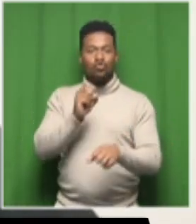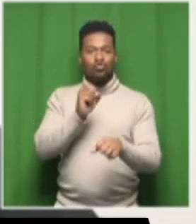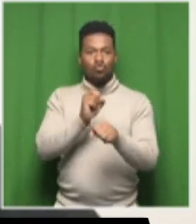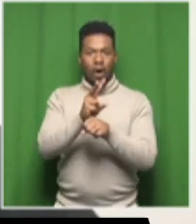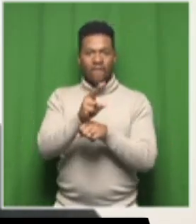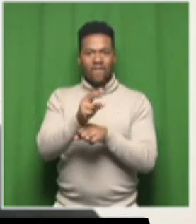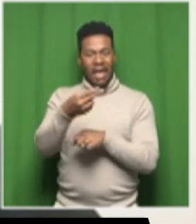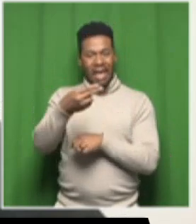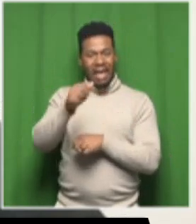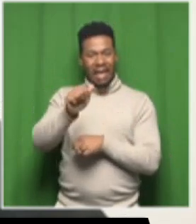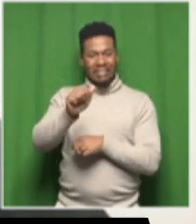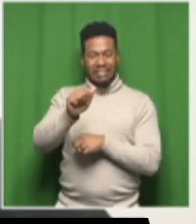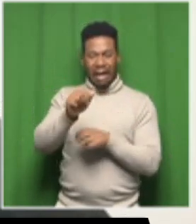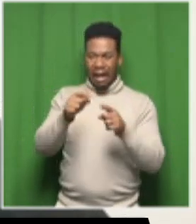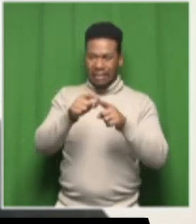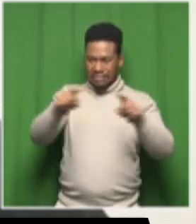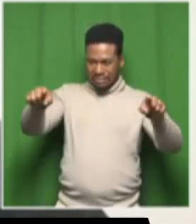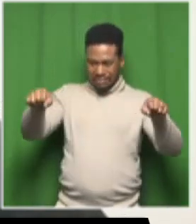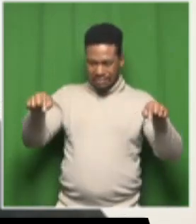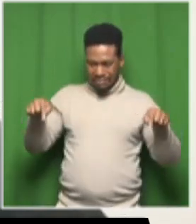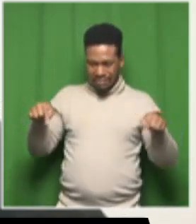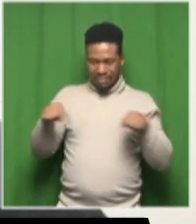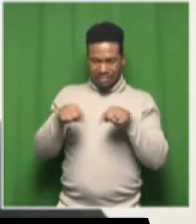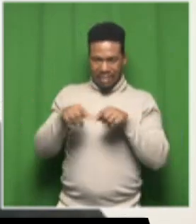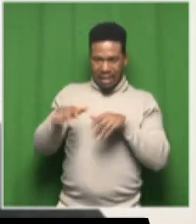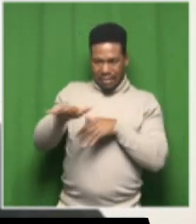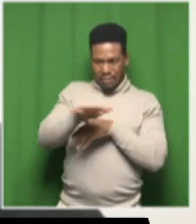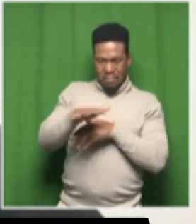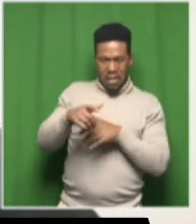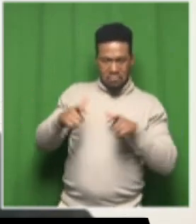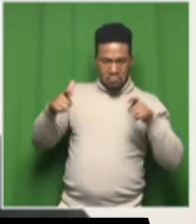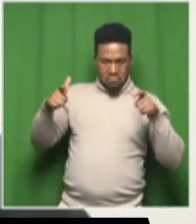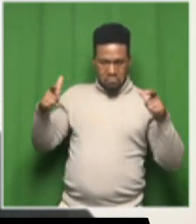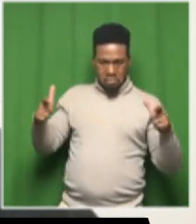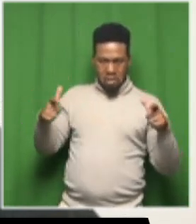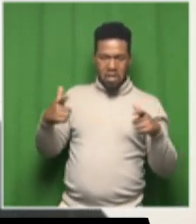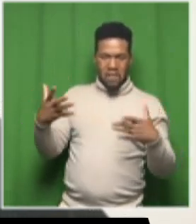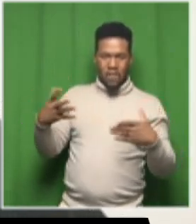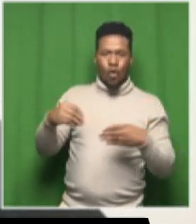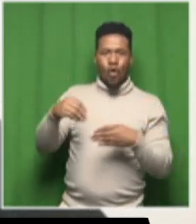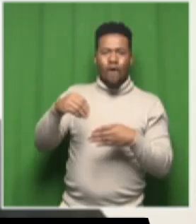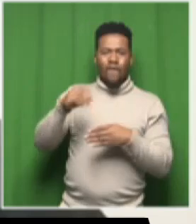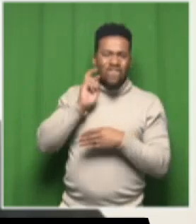produce vegetables such as spinach, cabbages, and